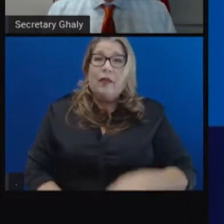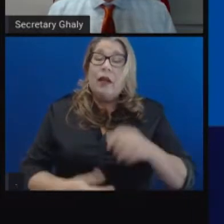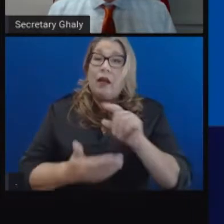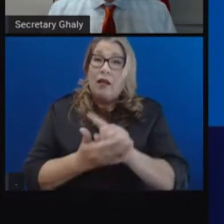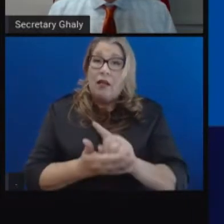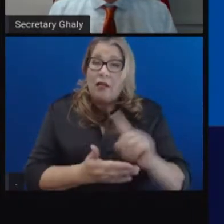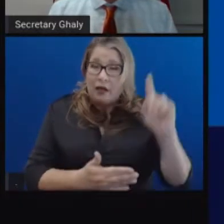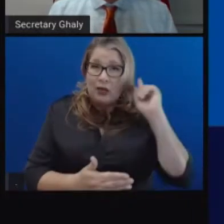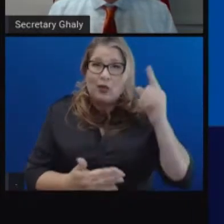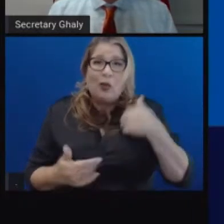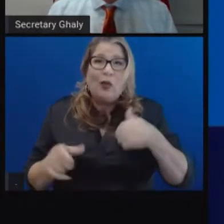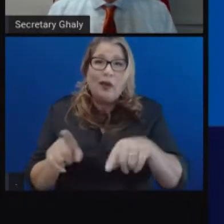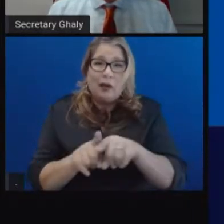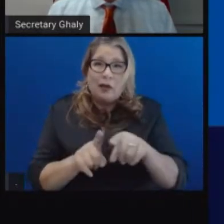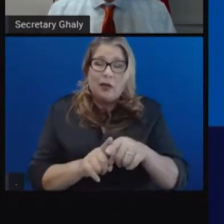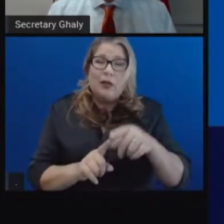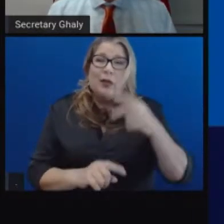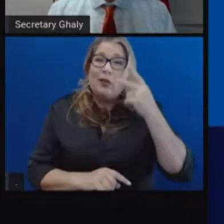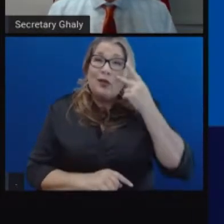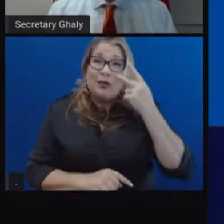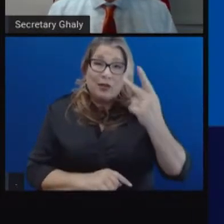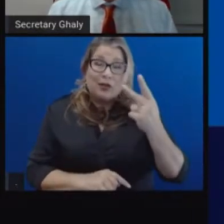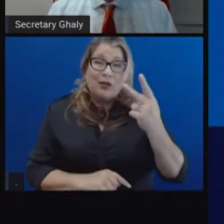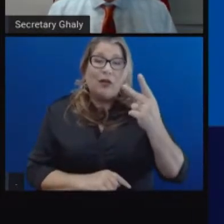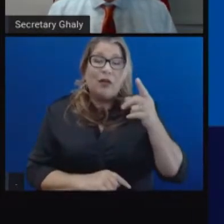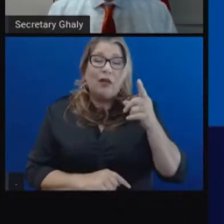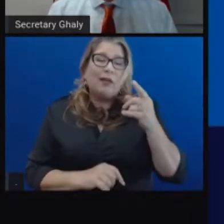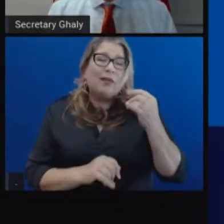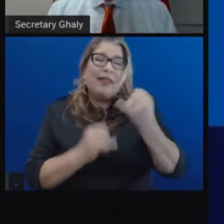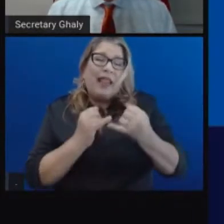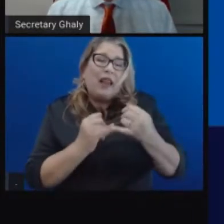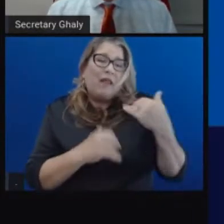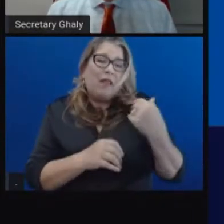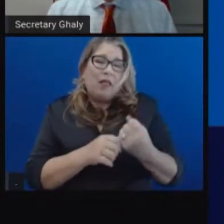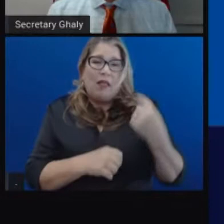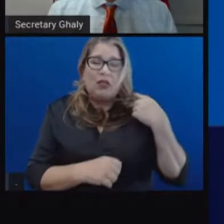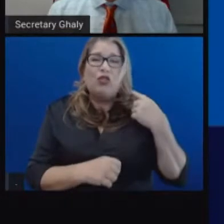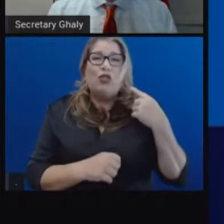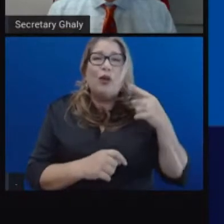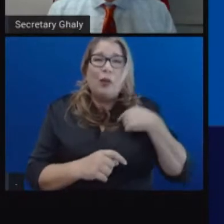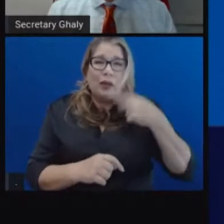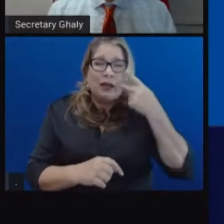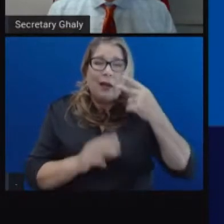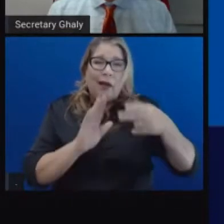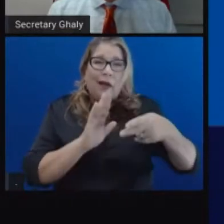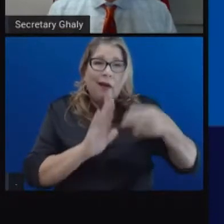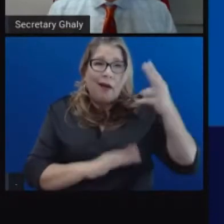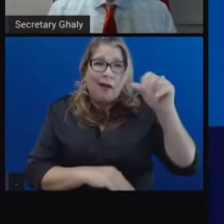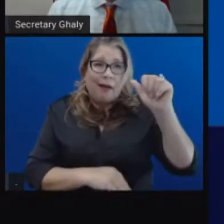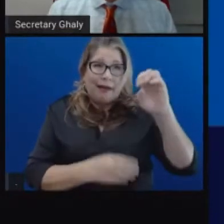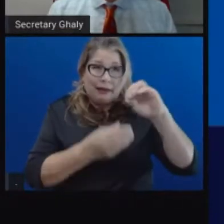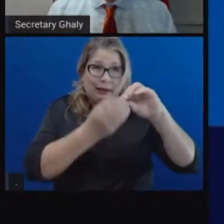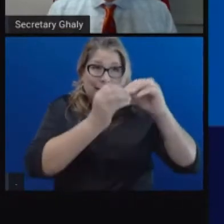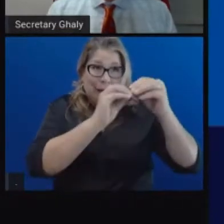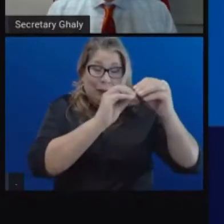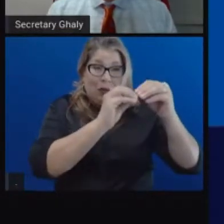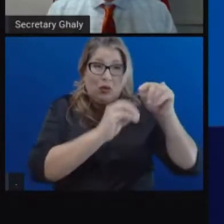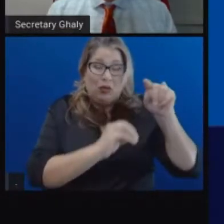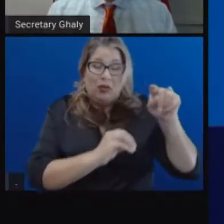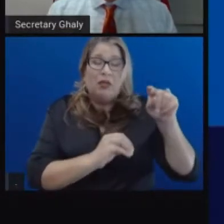significant number of high case days, and those cases will have already begun, but will continue